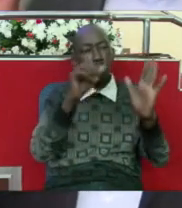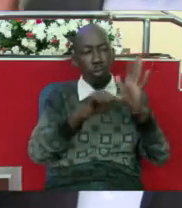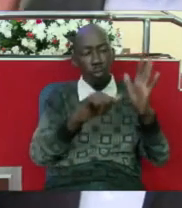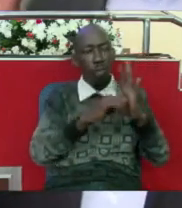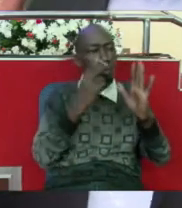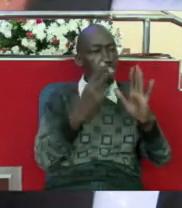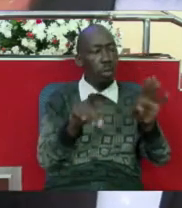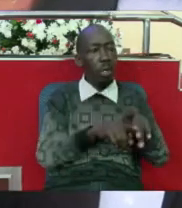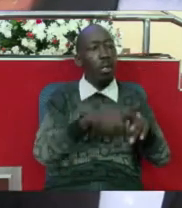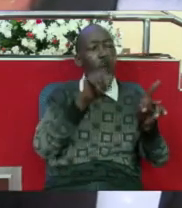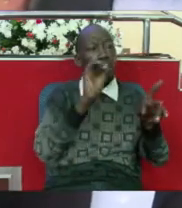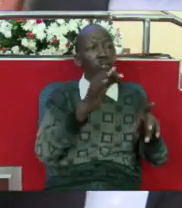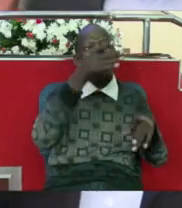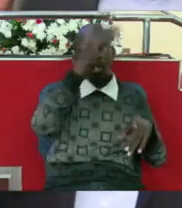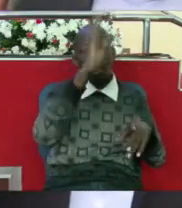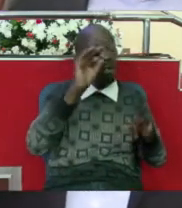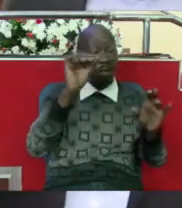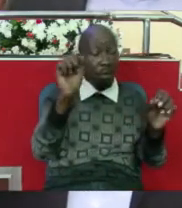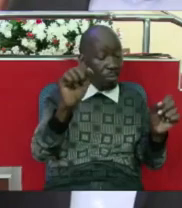when God gets done with it.